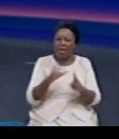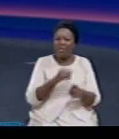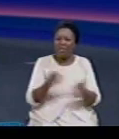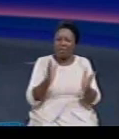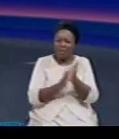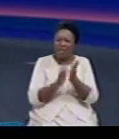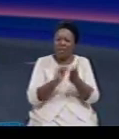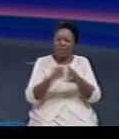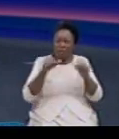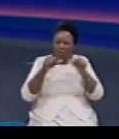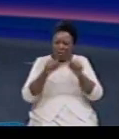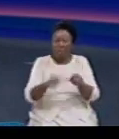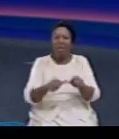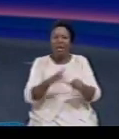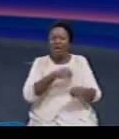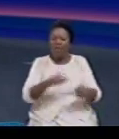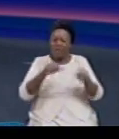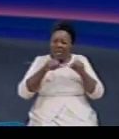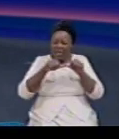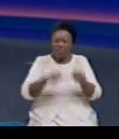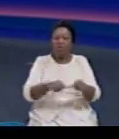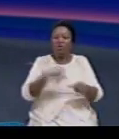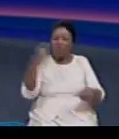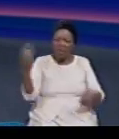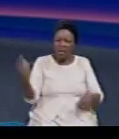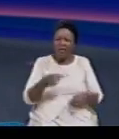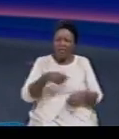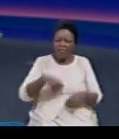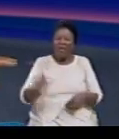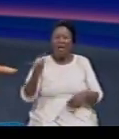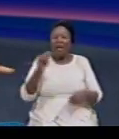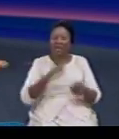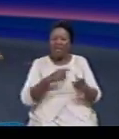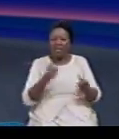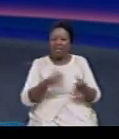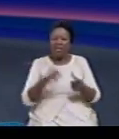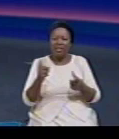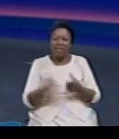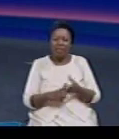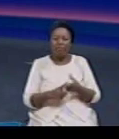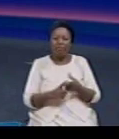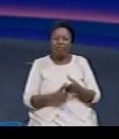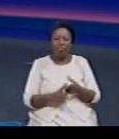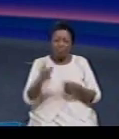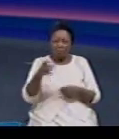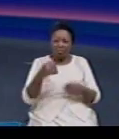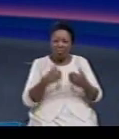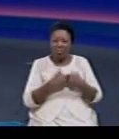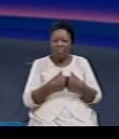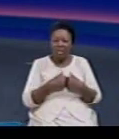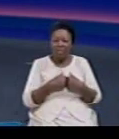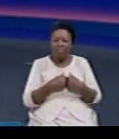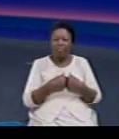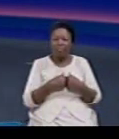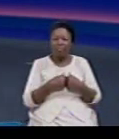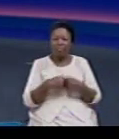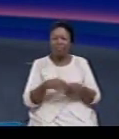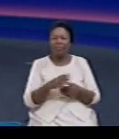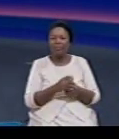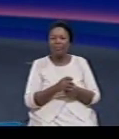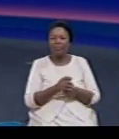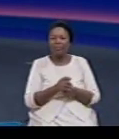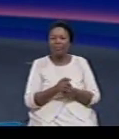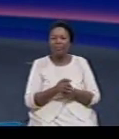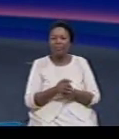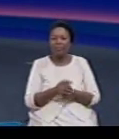praise the Lord. It's the confident praises by humble honest, holy